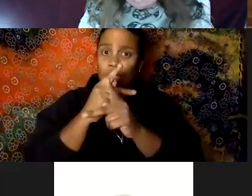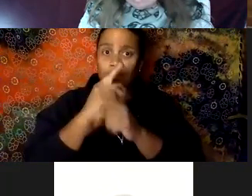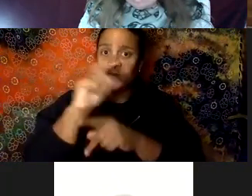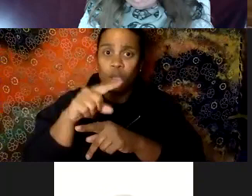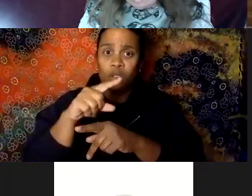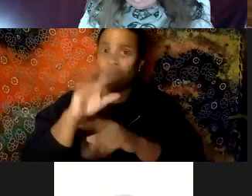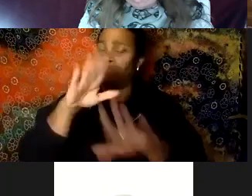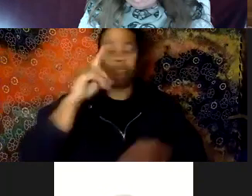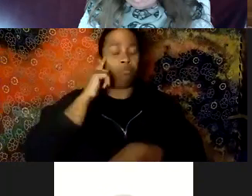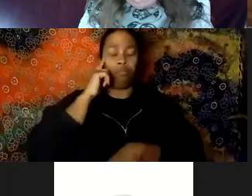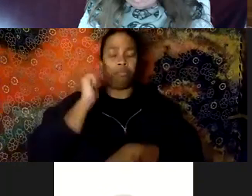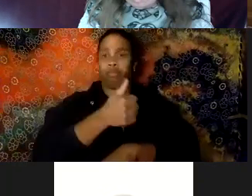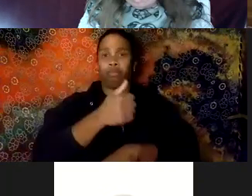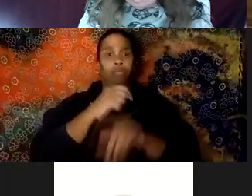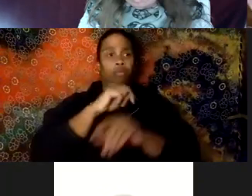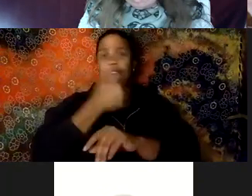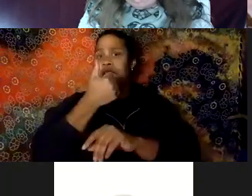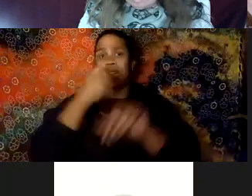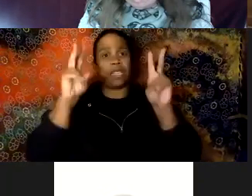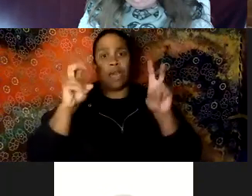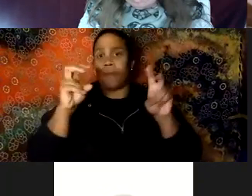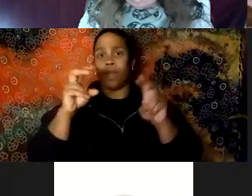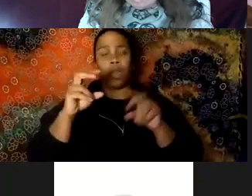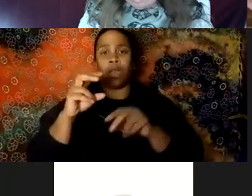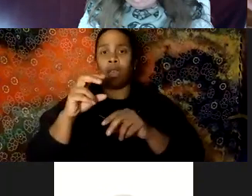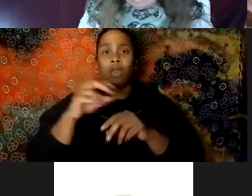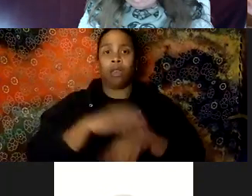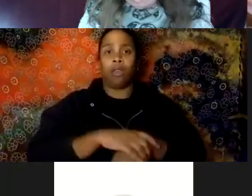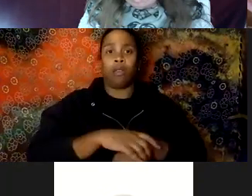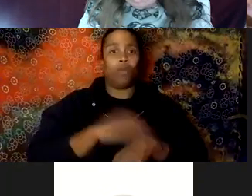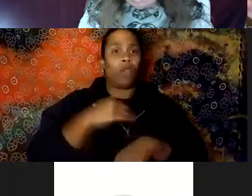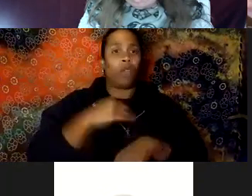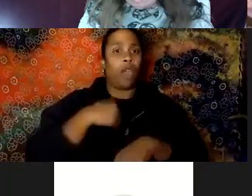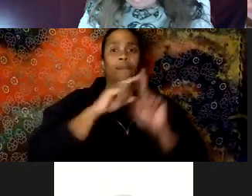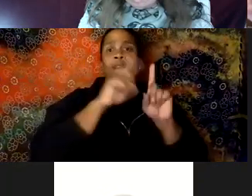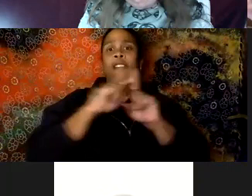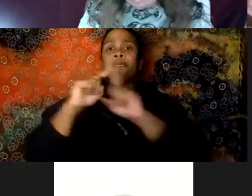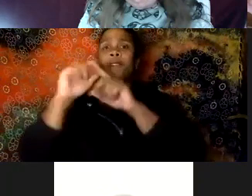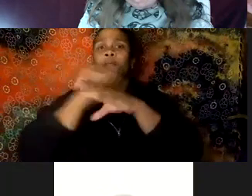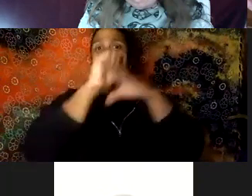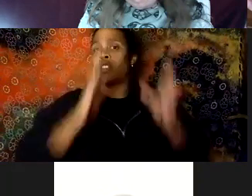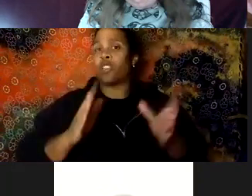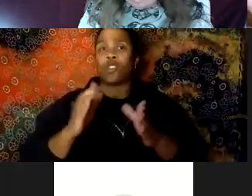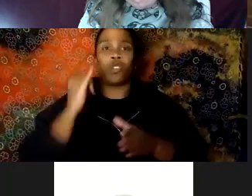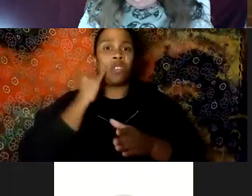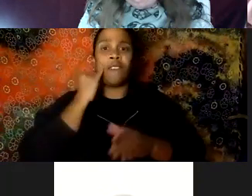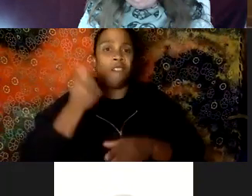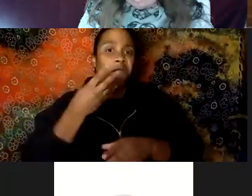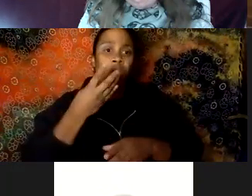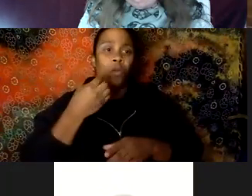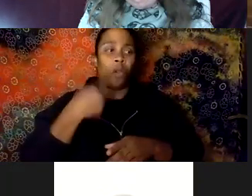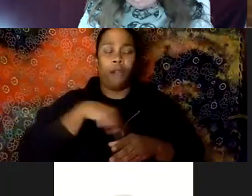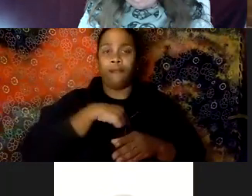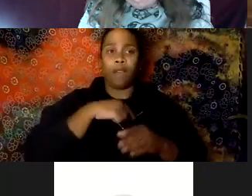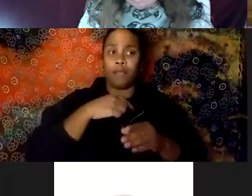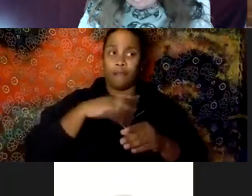questions on any topic, right? So we have this full range of modalities, and if 4 of us really feel called to answer your question, you'll hear from 4 of us. You'll hear from a number